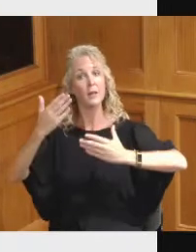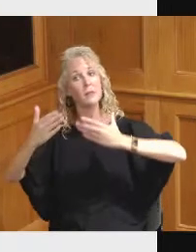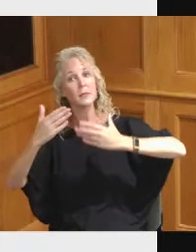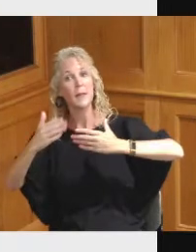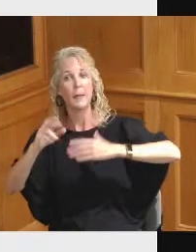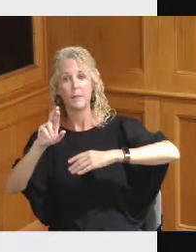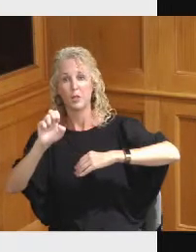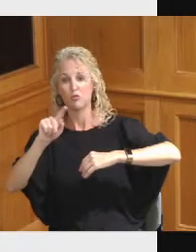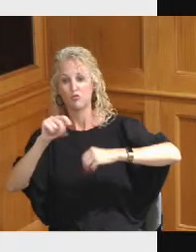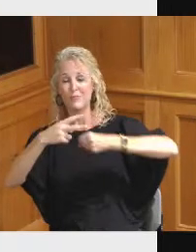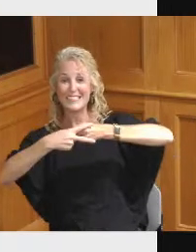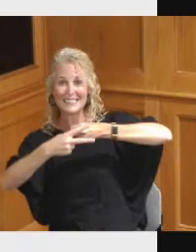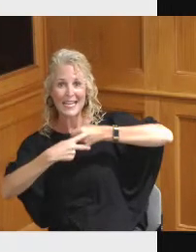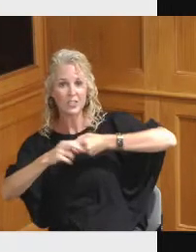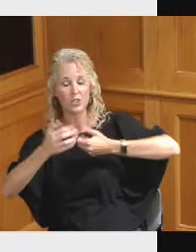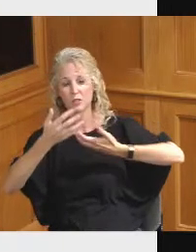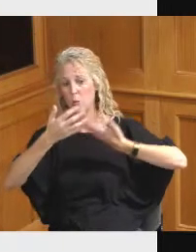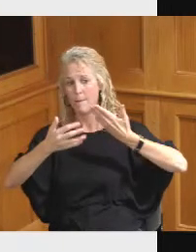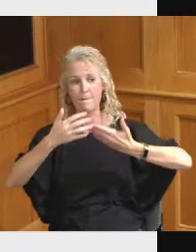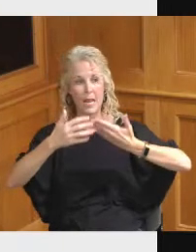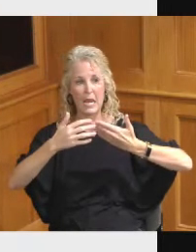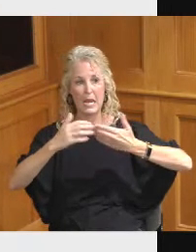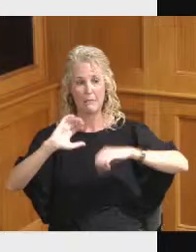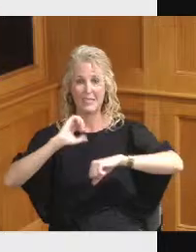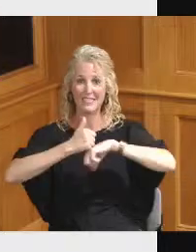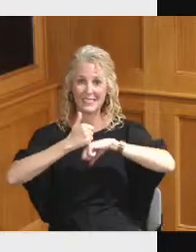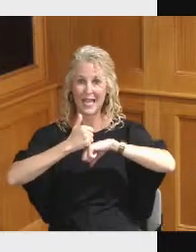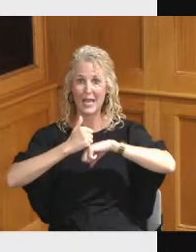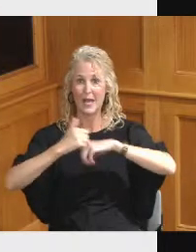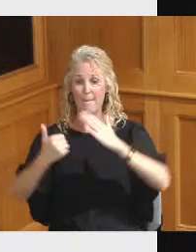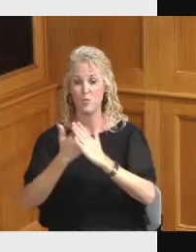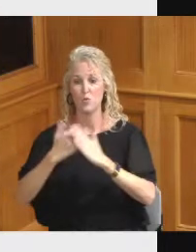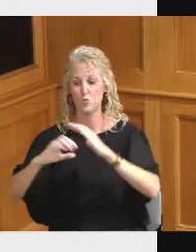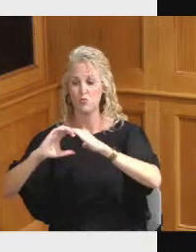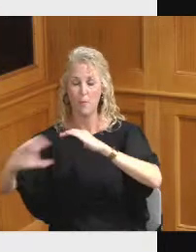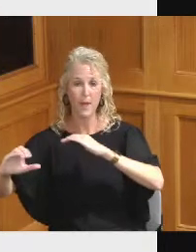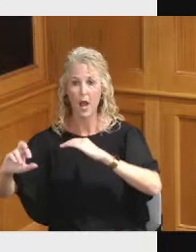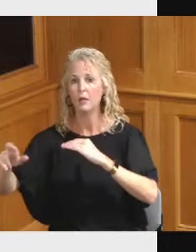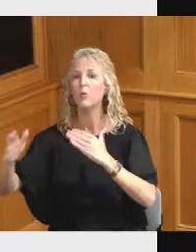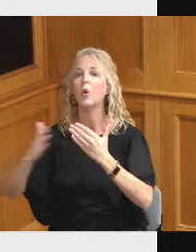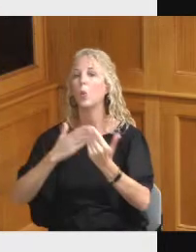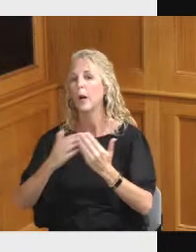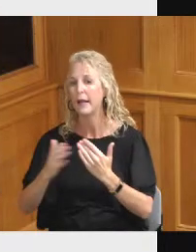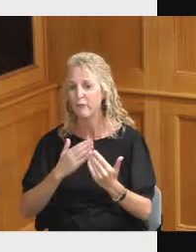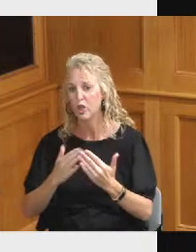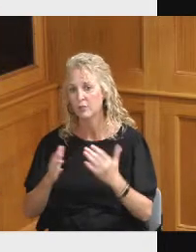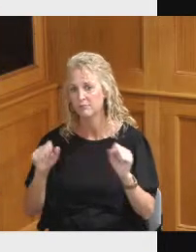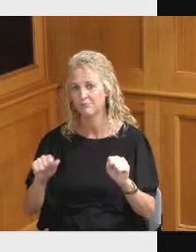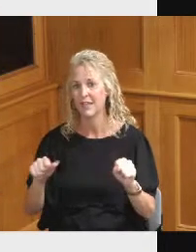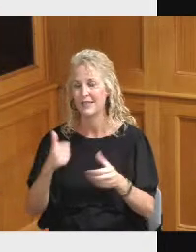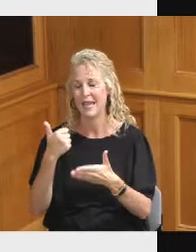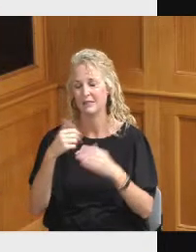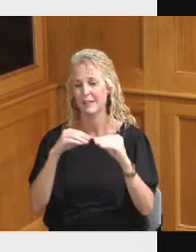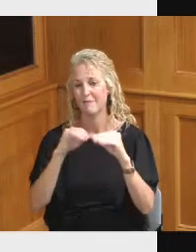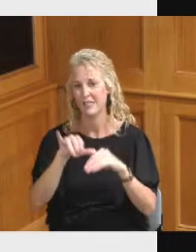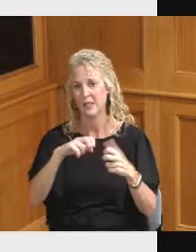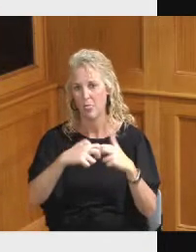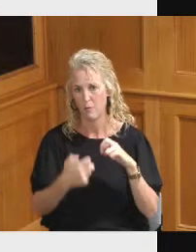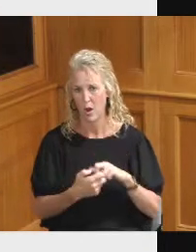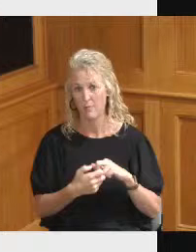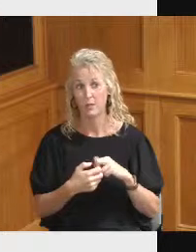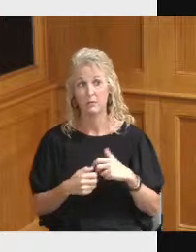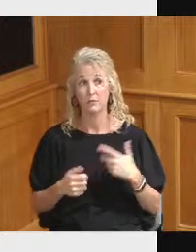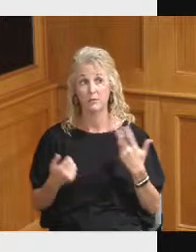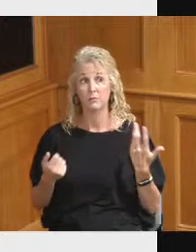detention or in the context of a development or redevelopment of part of their property, to do something to mitigate. And again, where it's a